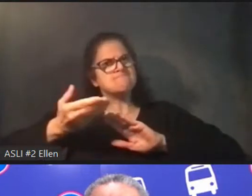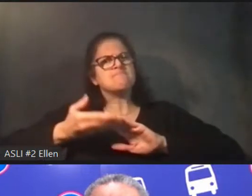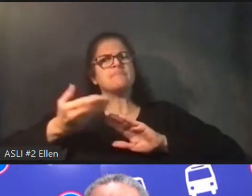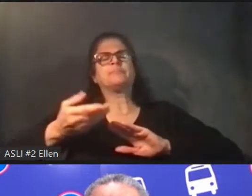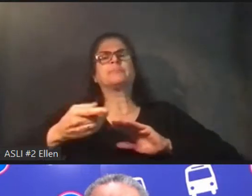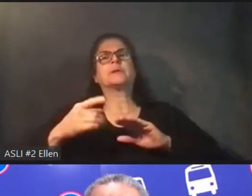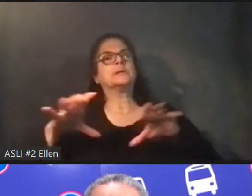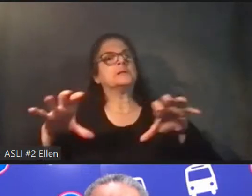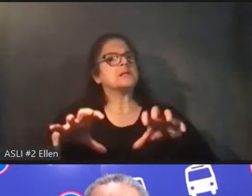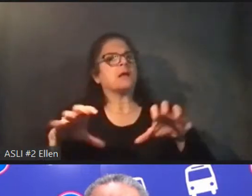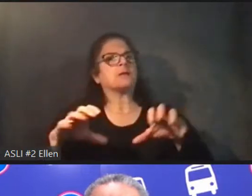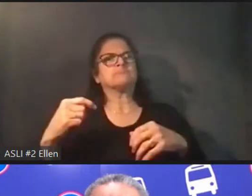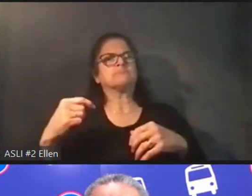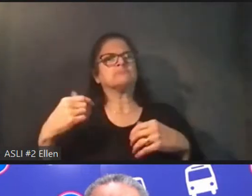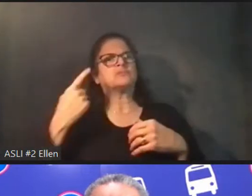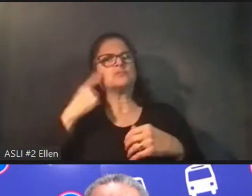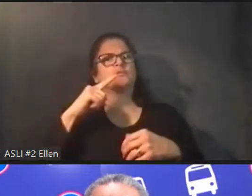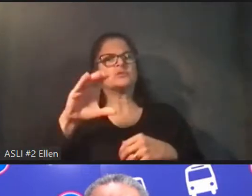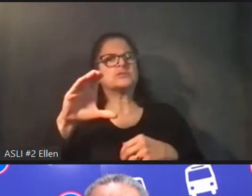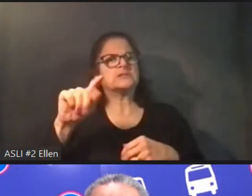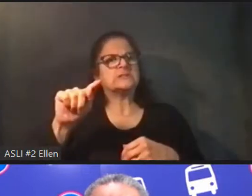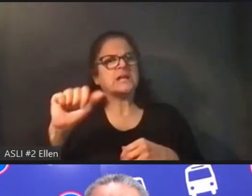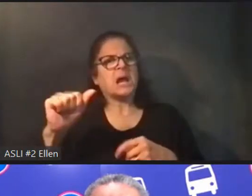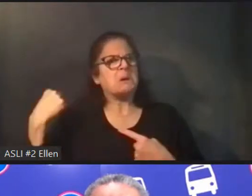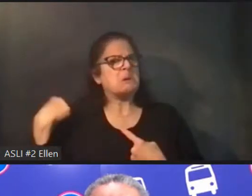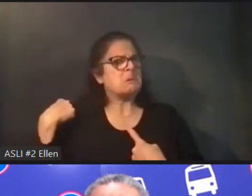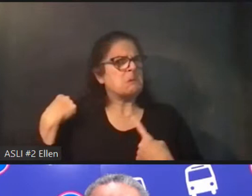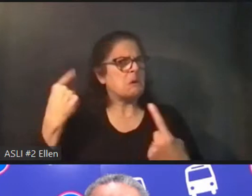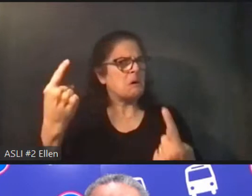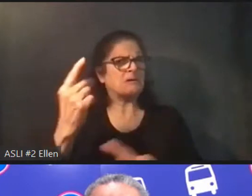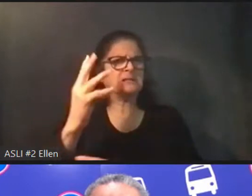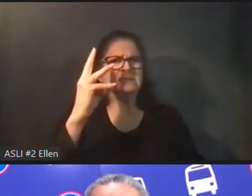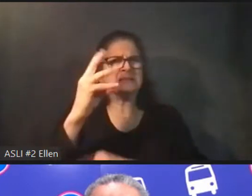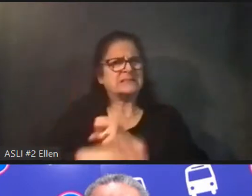6 years is without parallel.